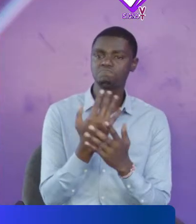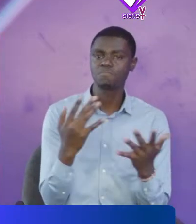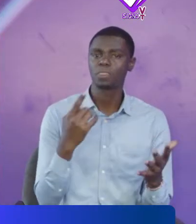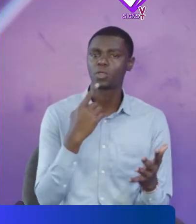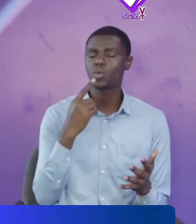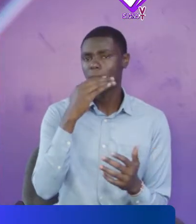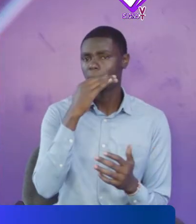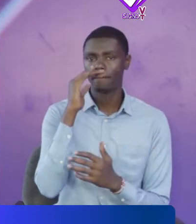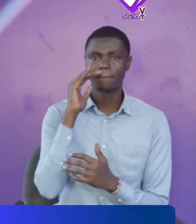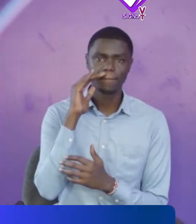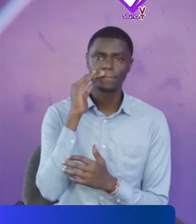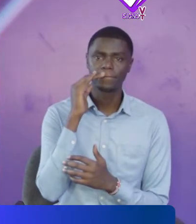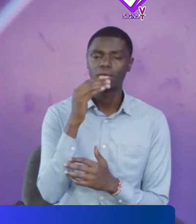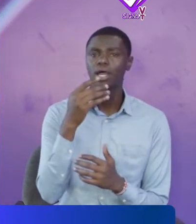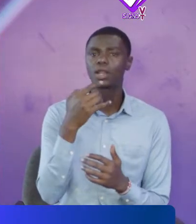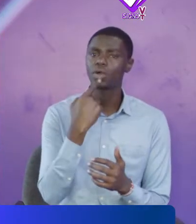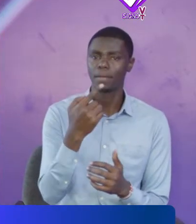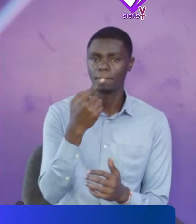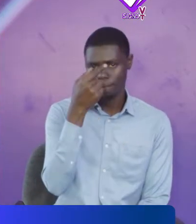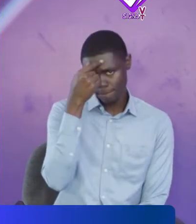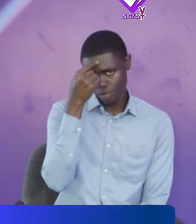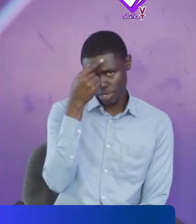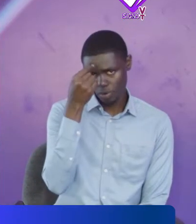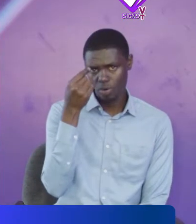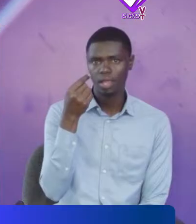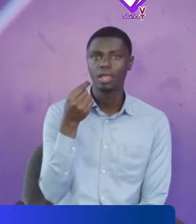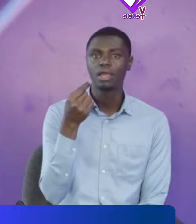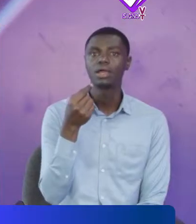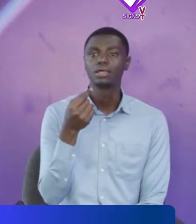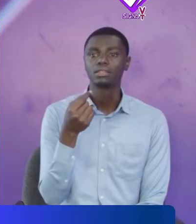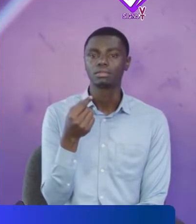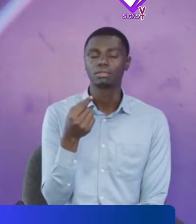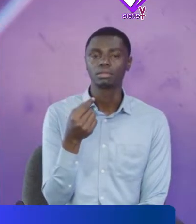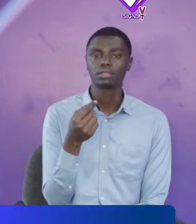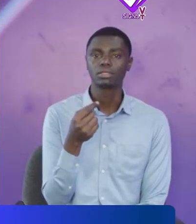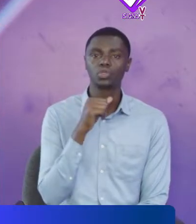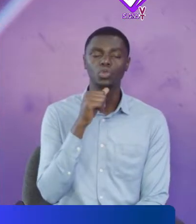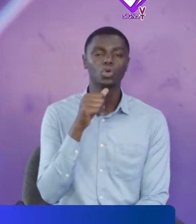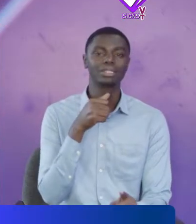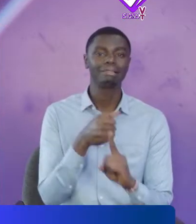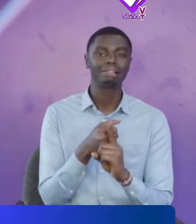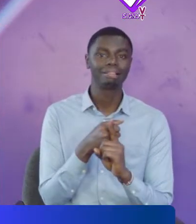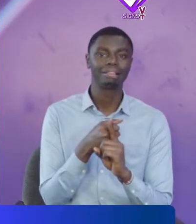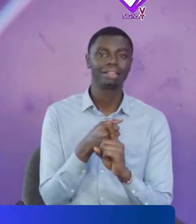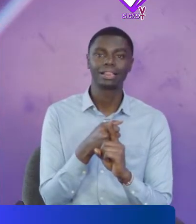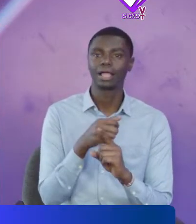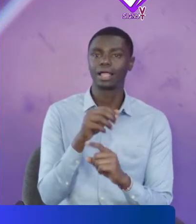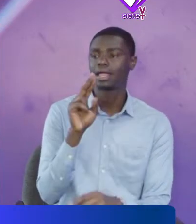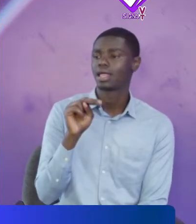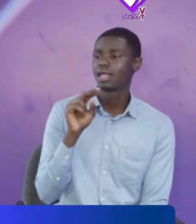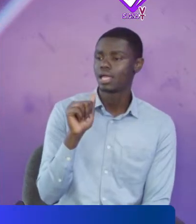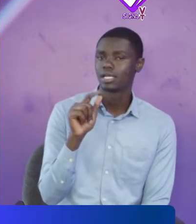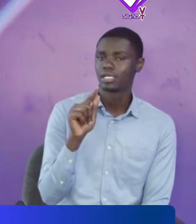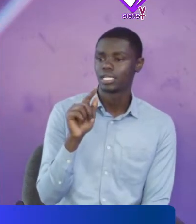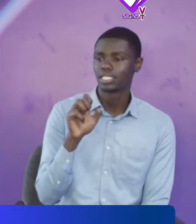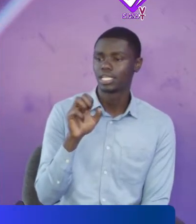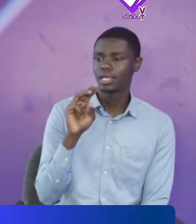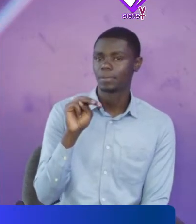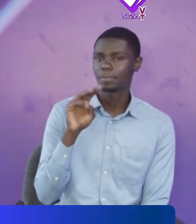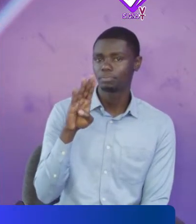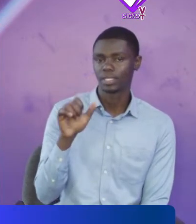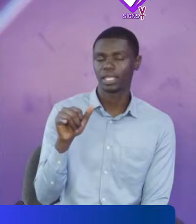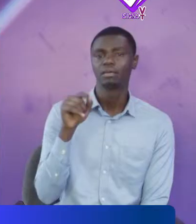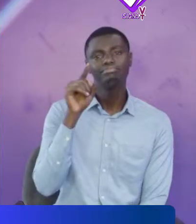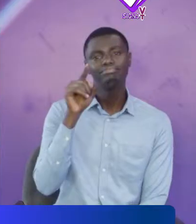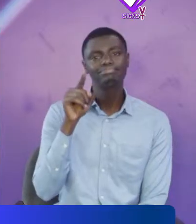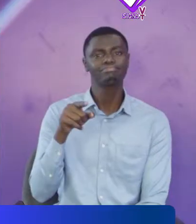Musalia Mudavadi, no, Moses Wetangula, you made a mistake to attack Natembea's car. So it has even gone violent. Yeah.